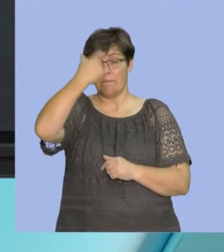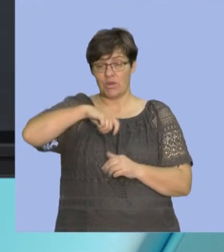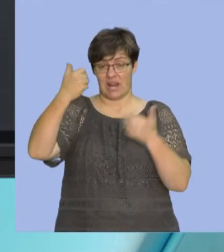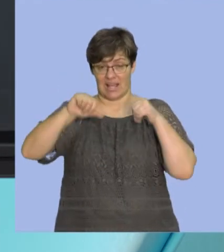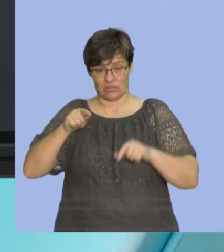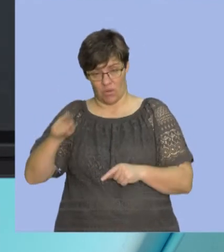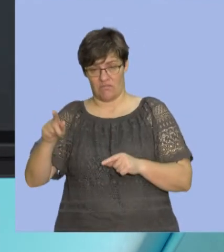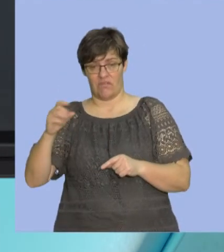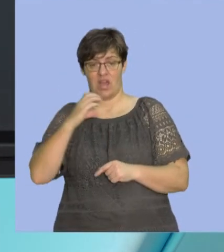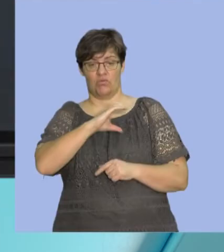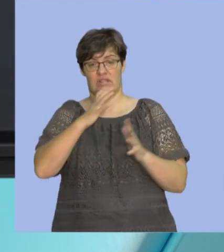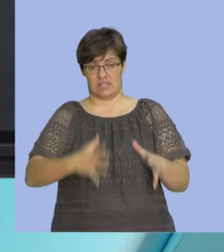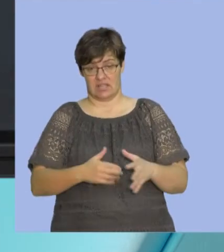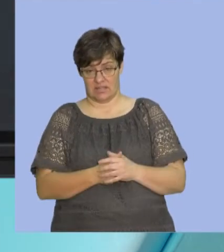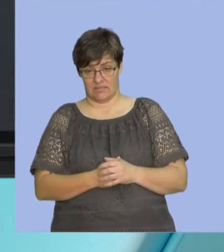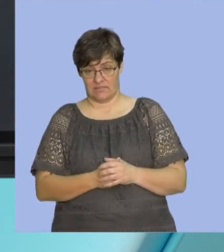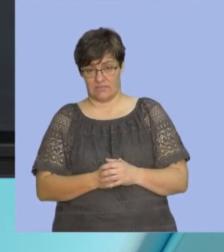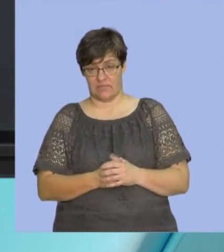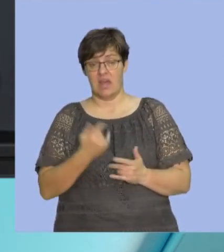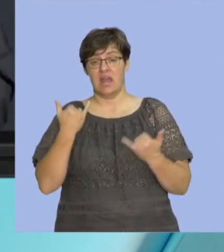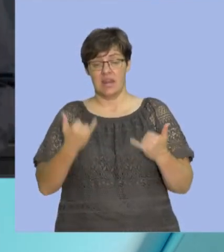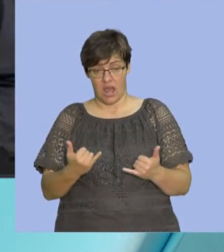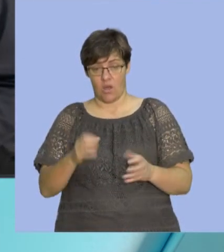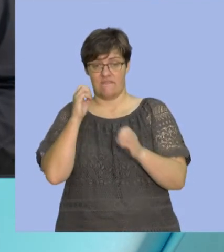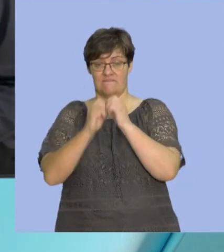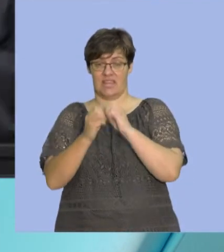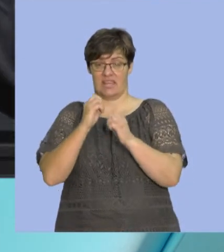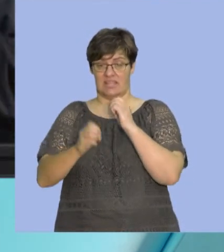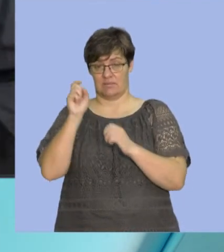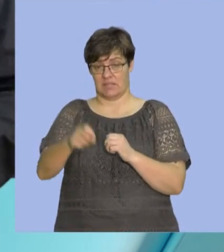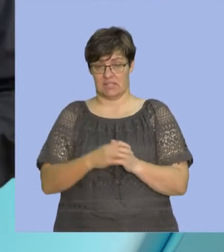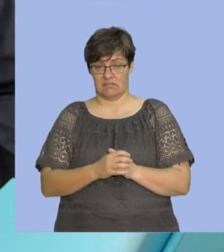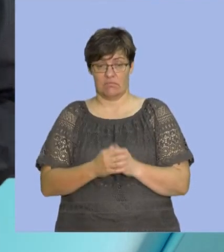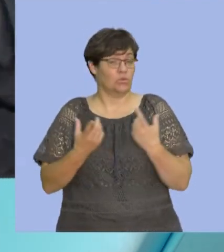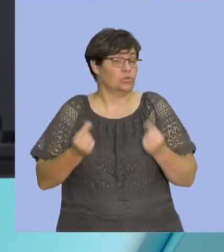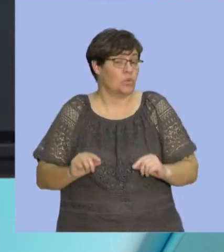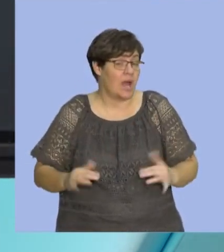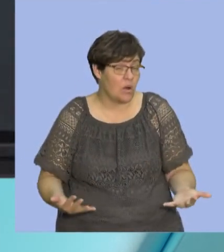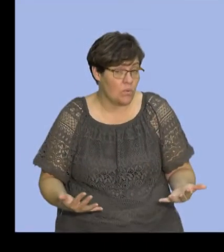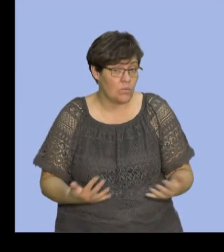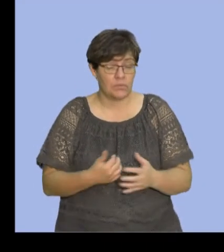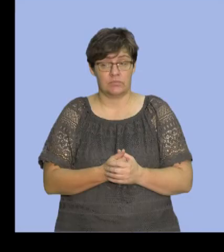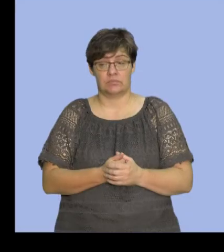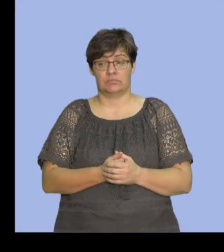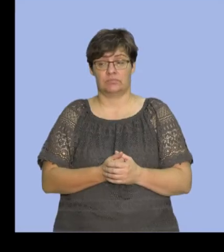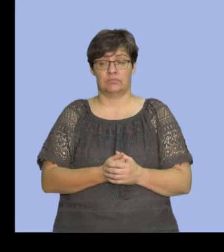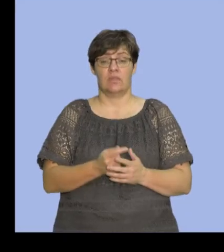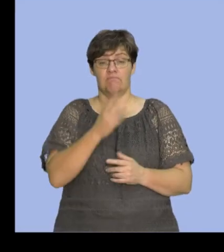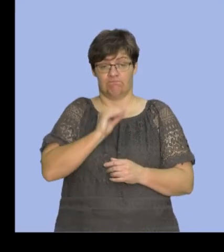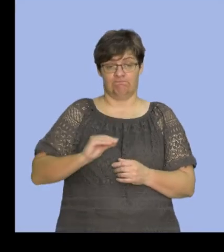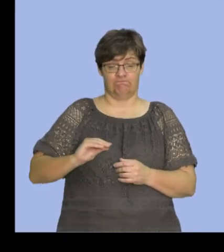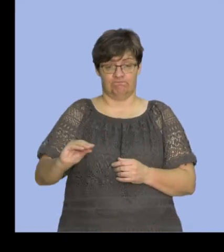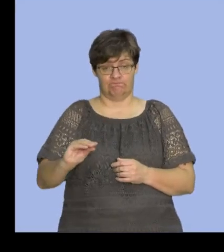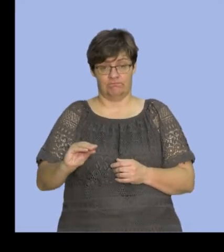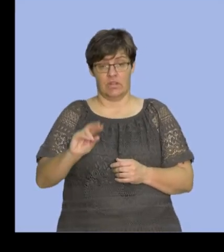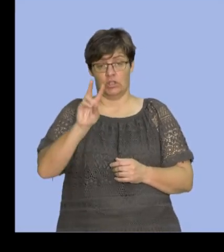of the creditor. This has now to be corrected. What do? We make an entry with